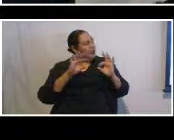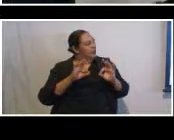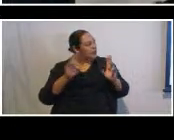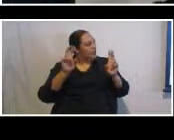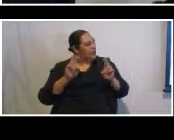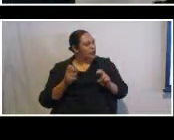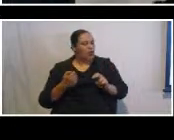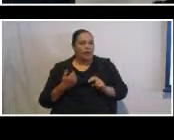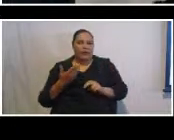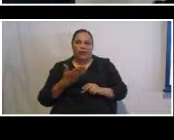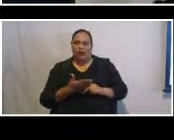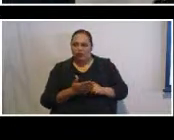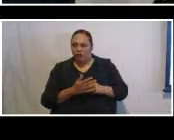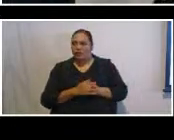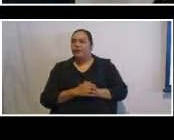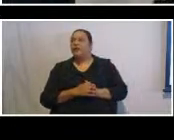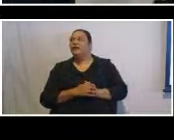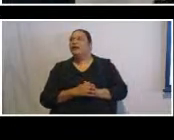ESCOM application.